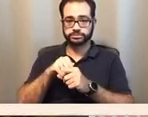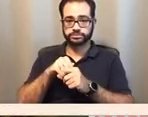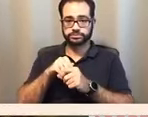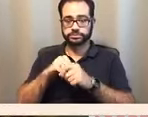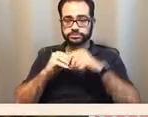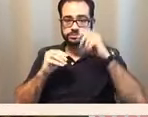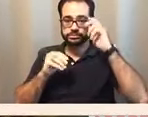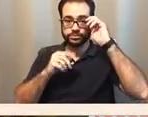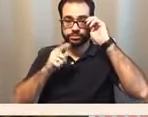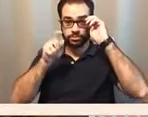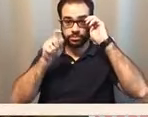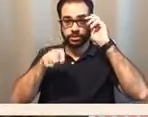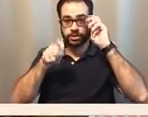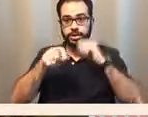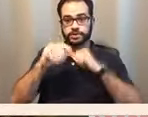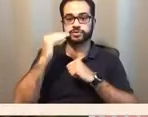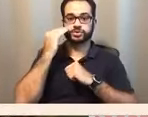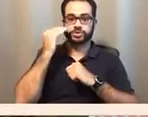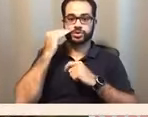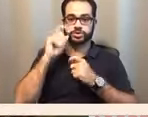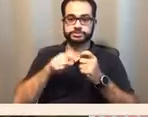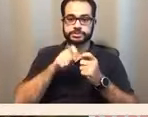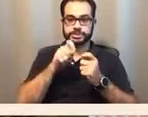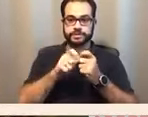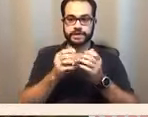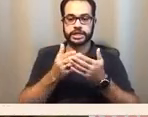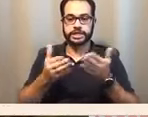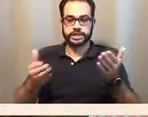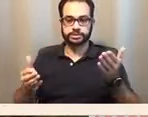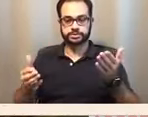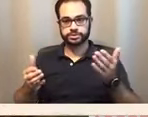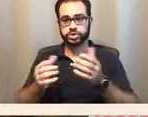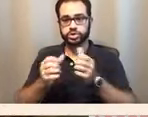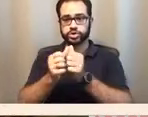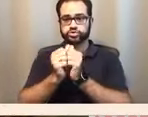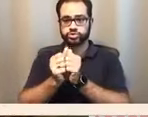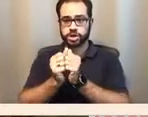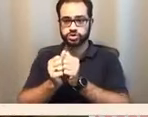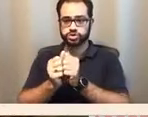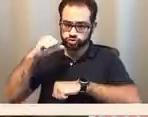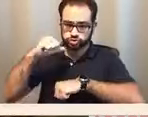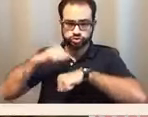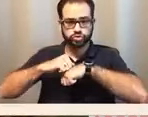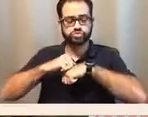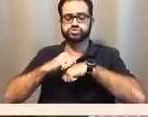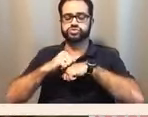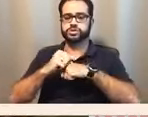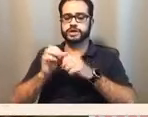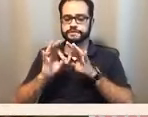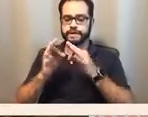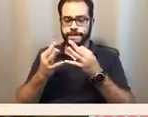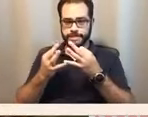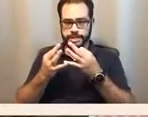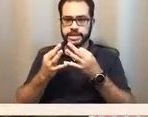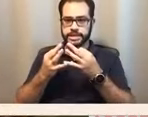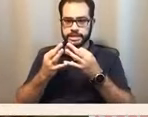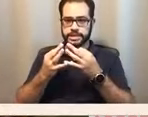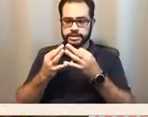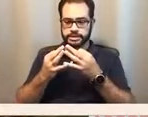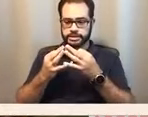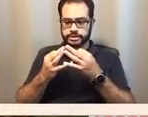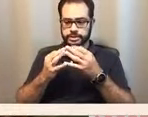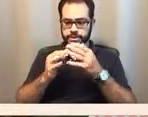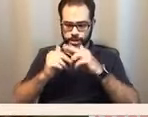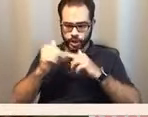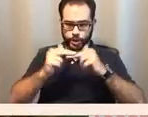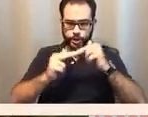know certain things. Together, a solid family builds a solid foundation